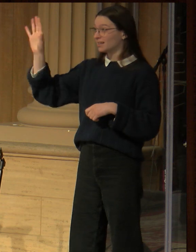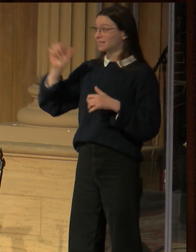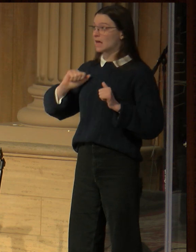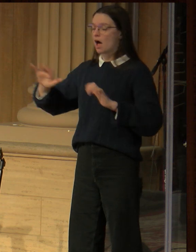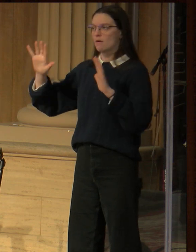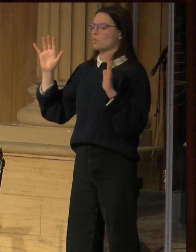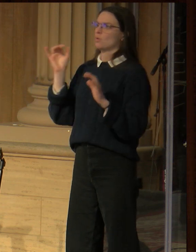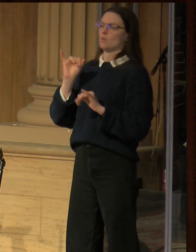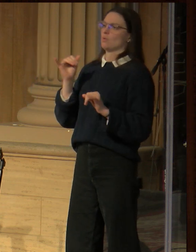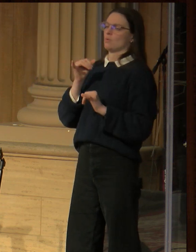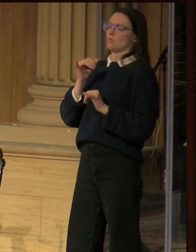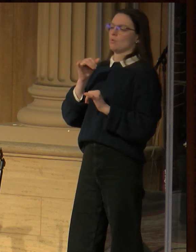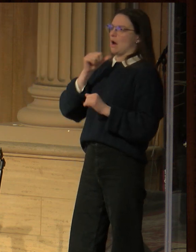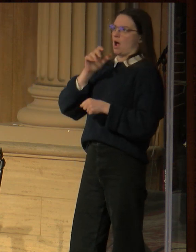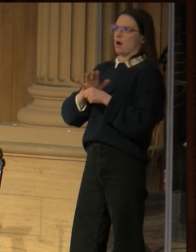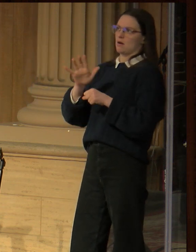enough.